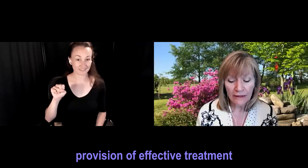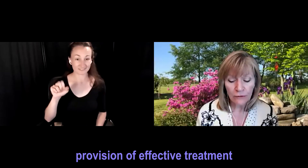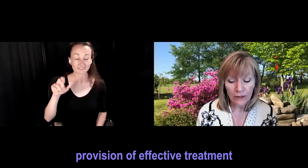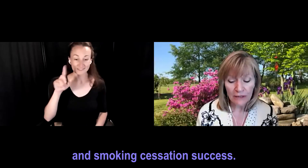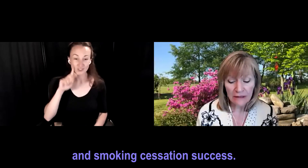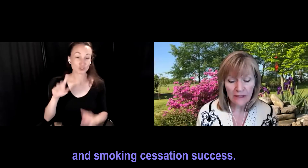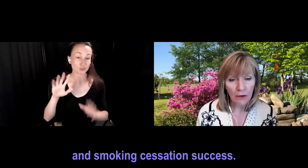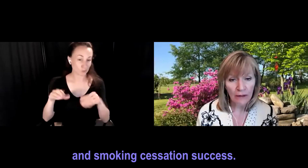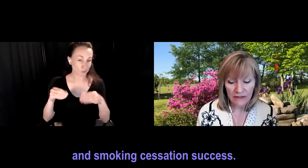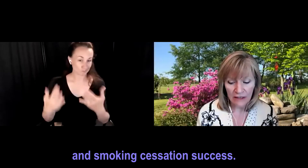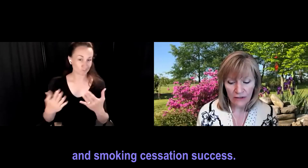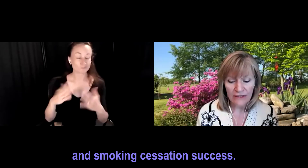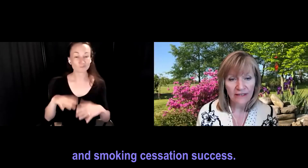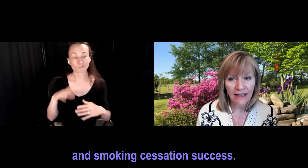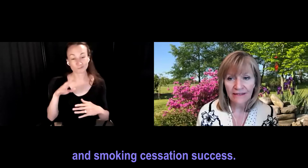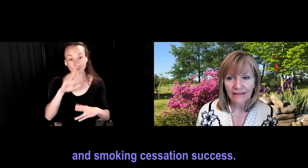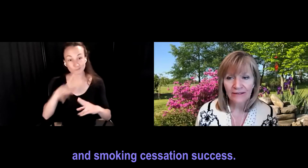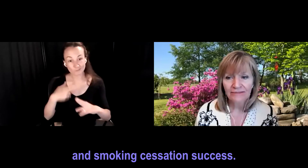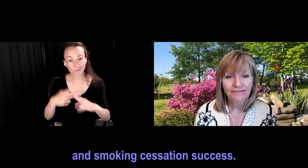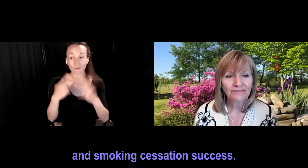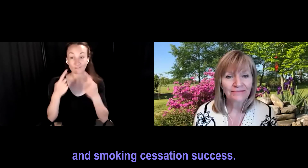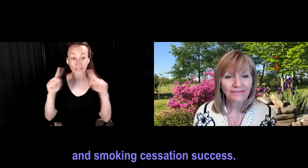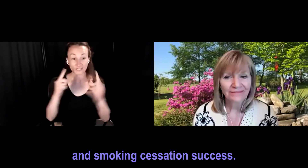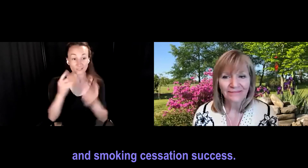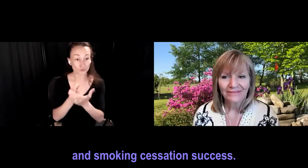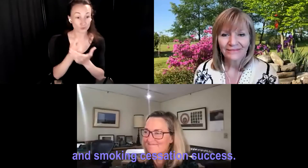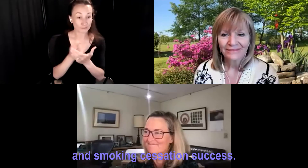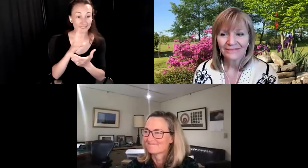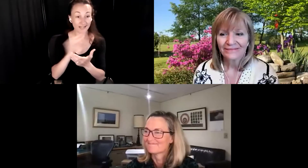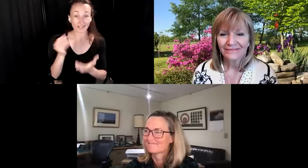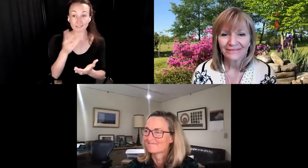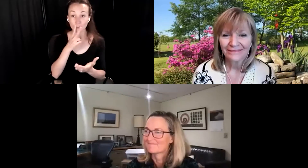effective treatment and smoking cessation success.